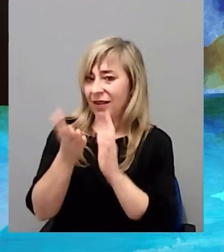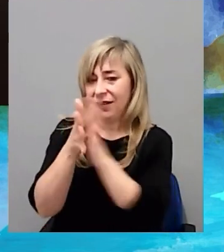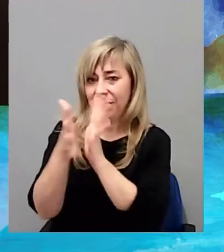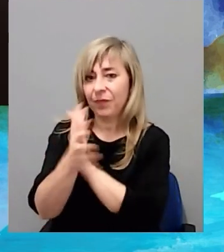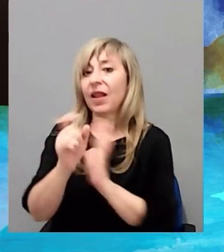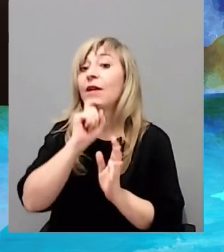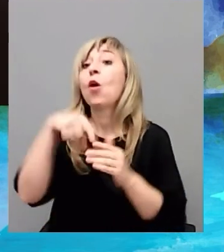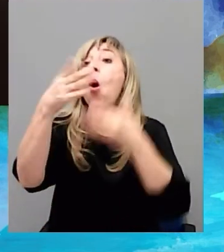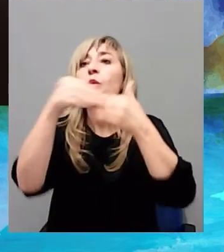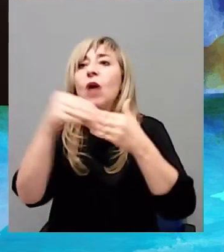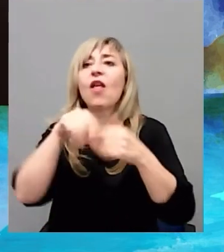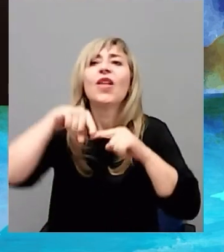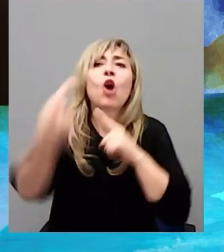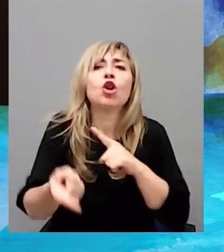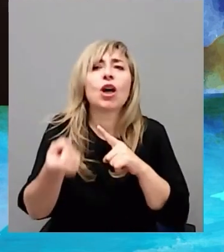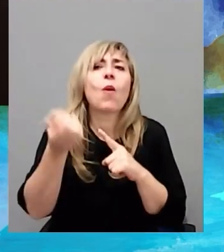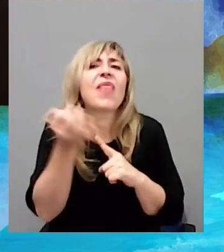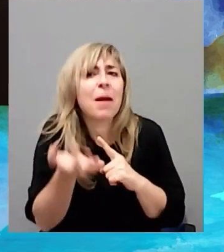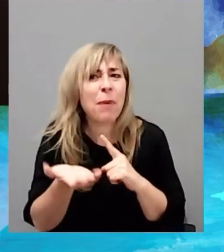if users are not involved in the process.